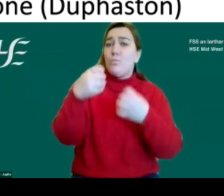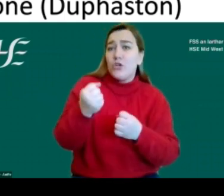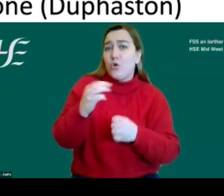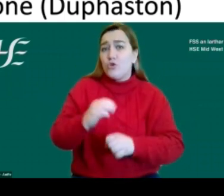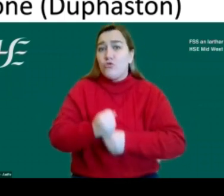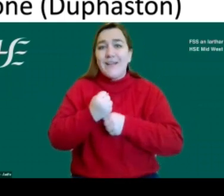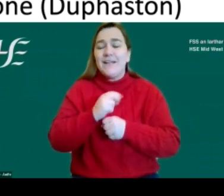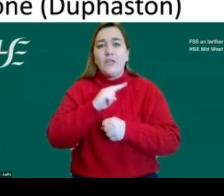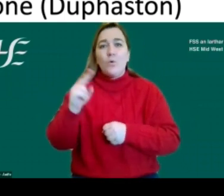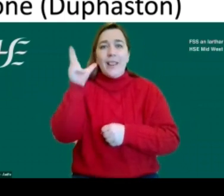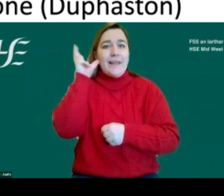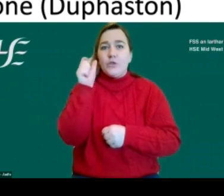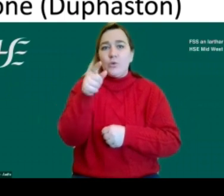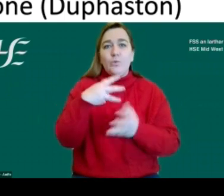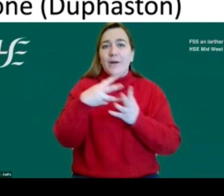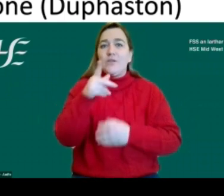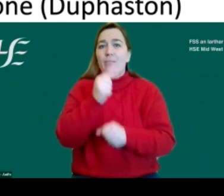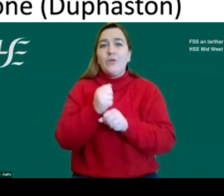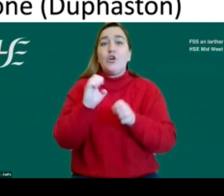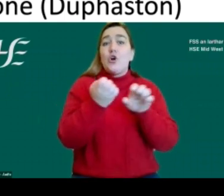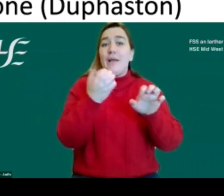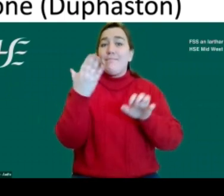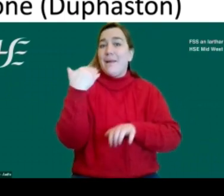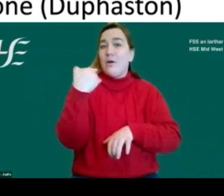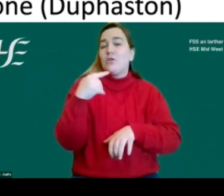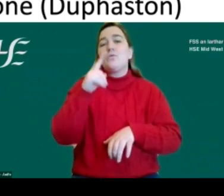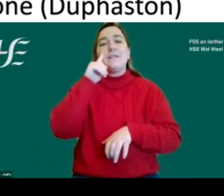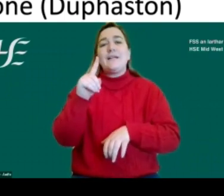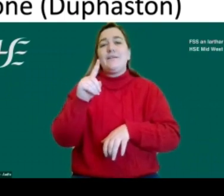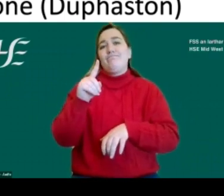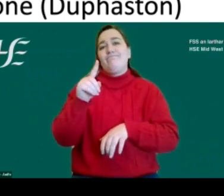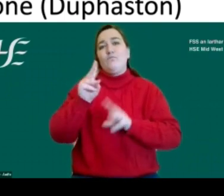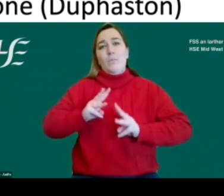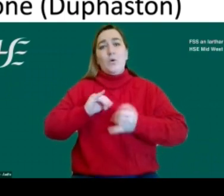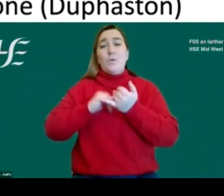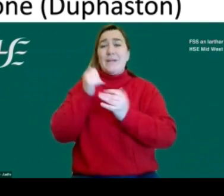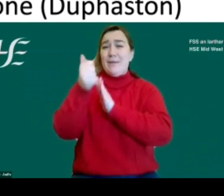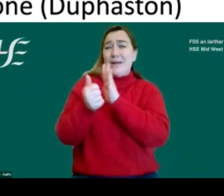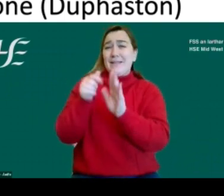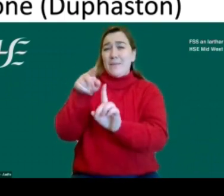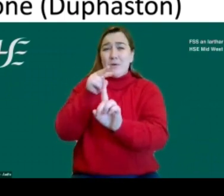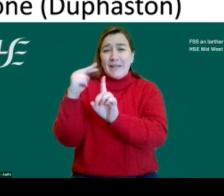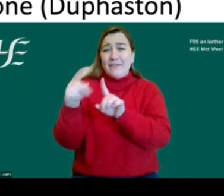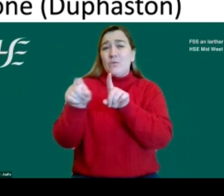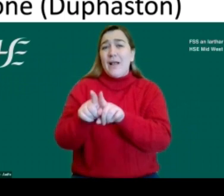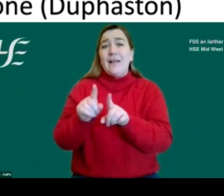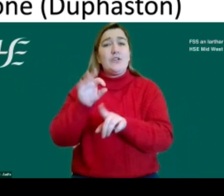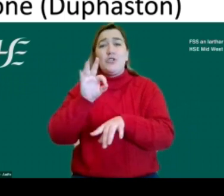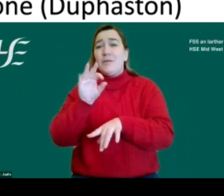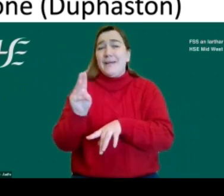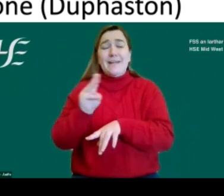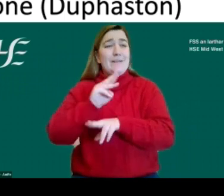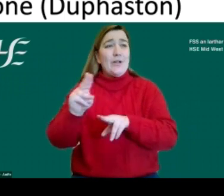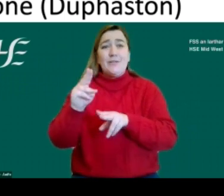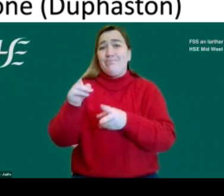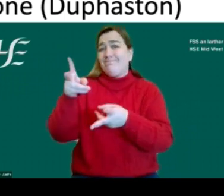and they don't listen to you when you're talking about perimenopause. And so we would see women like that feel that their GP just wasn't really able to hear their